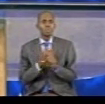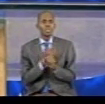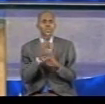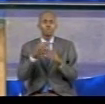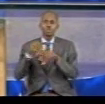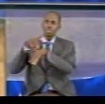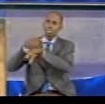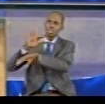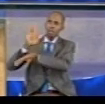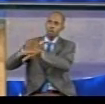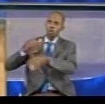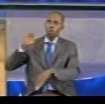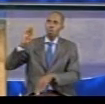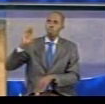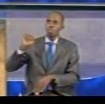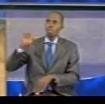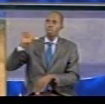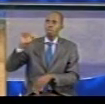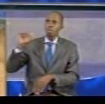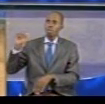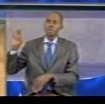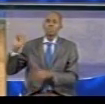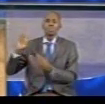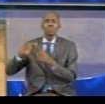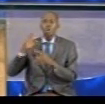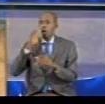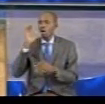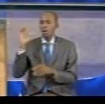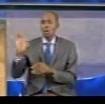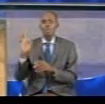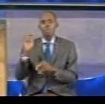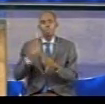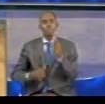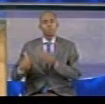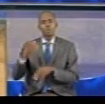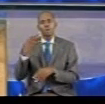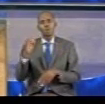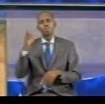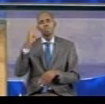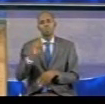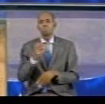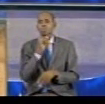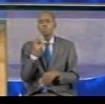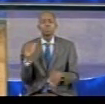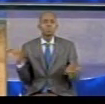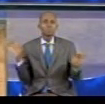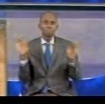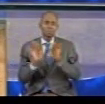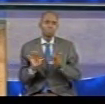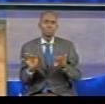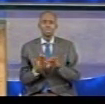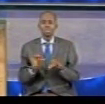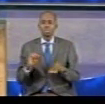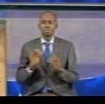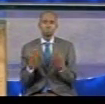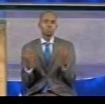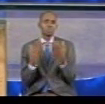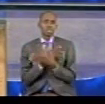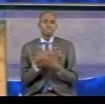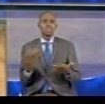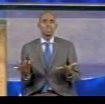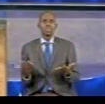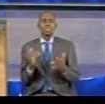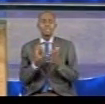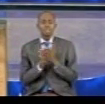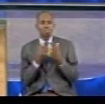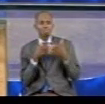and curse the people of God. Unnecessary panic, causeless panic, that led them